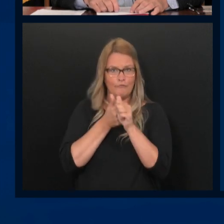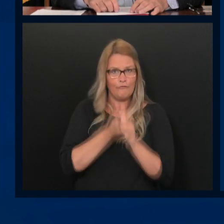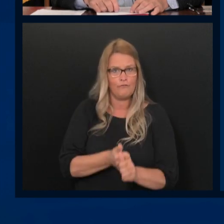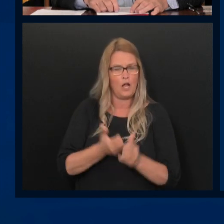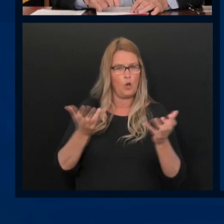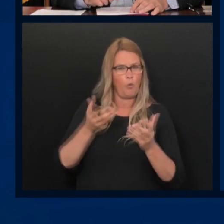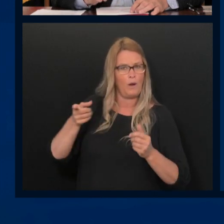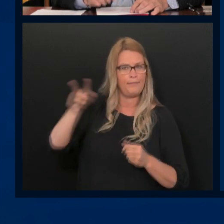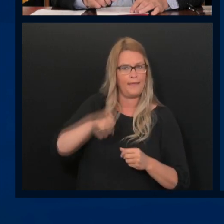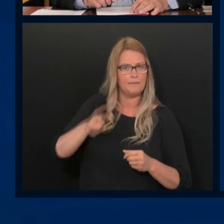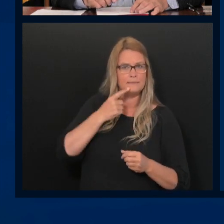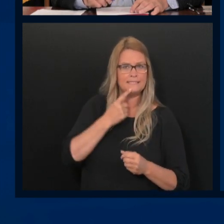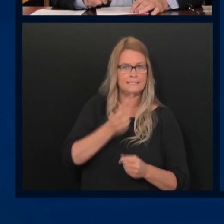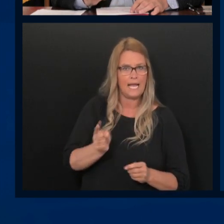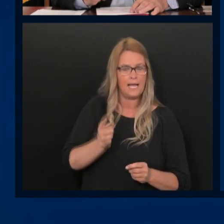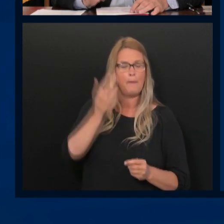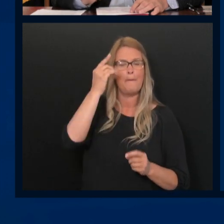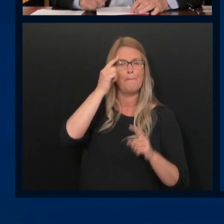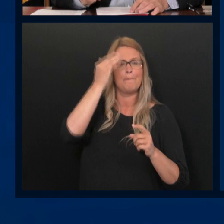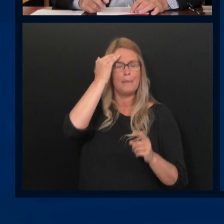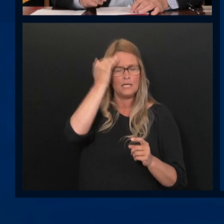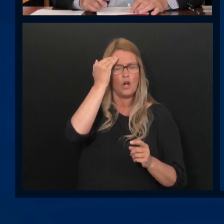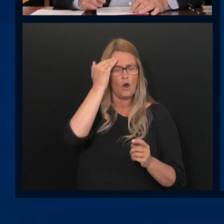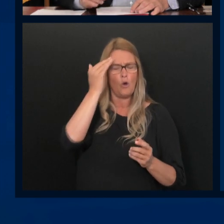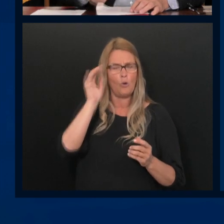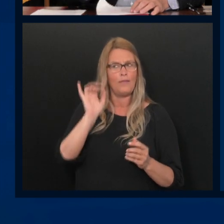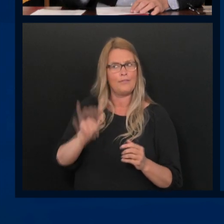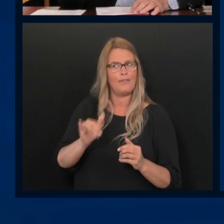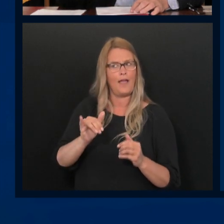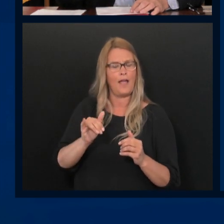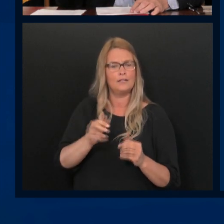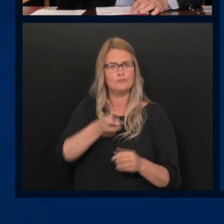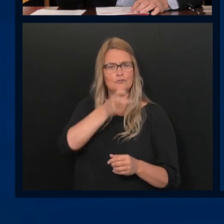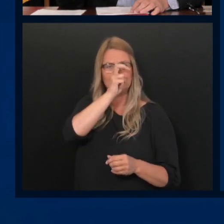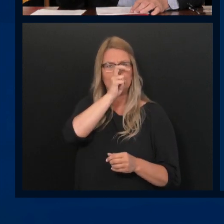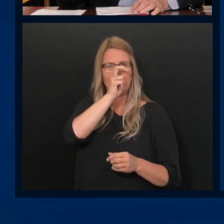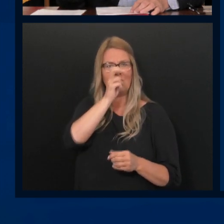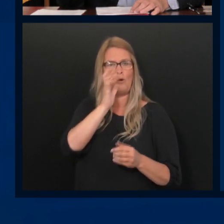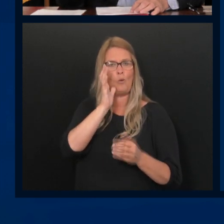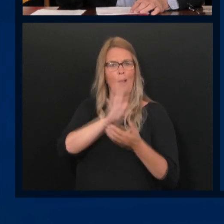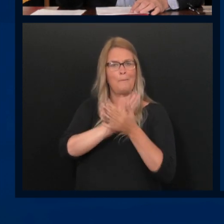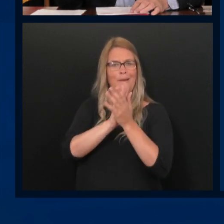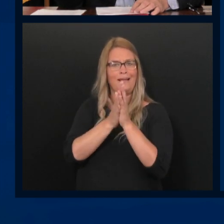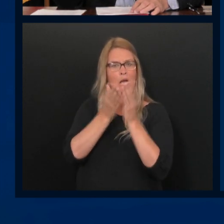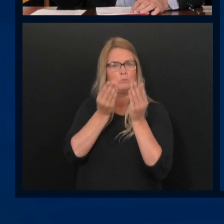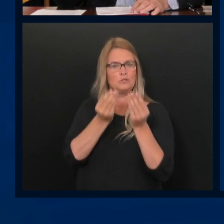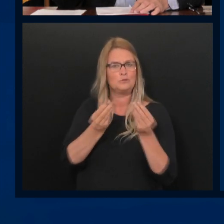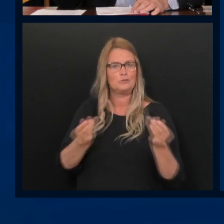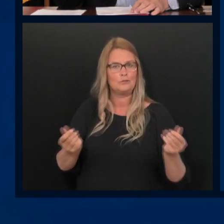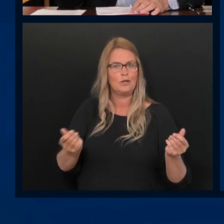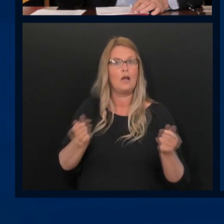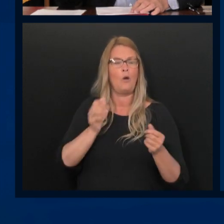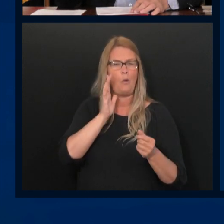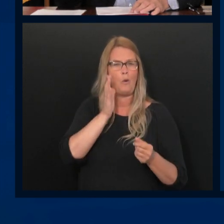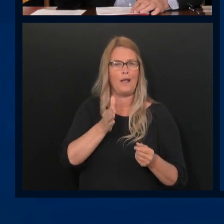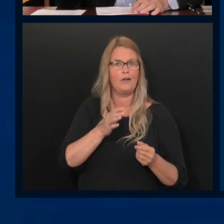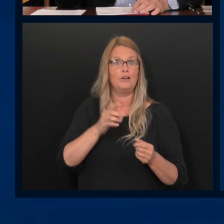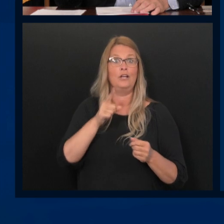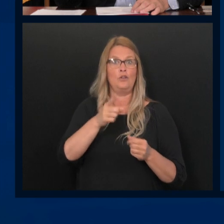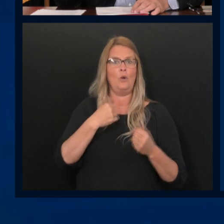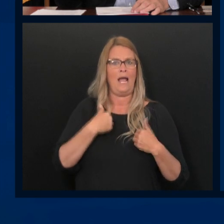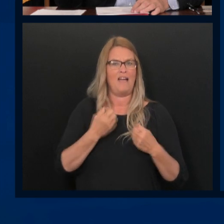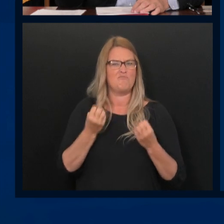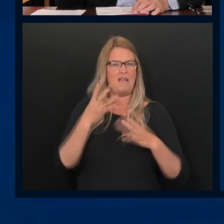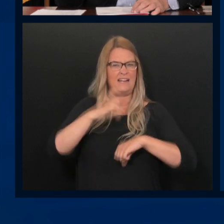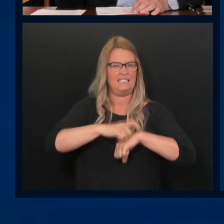and everything now, but know as the restrictions are eased off, you will have multiple bites at the apple